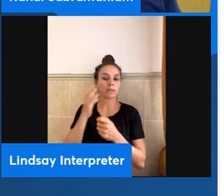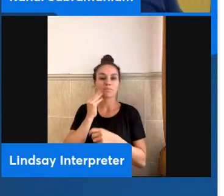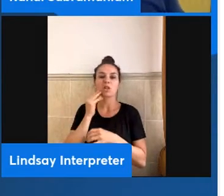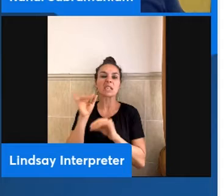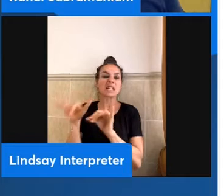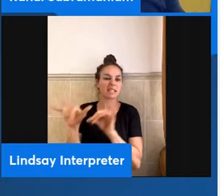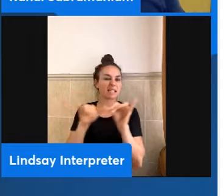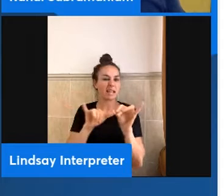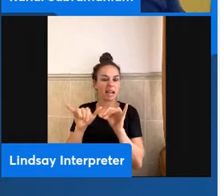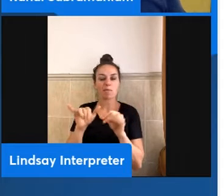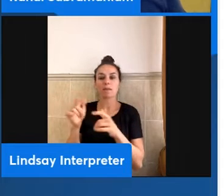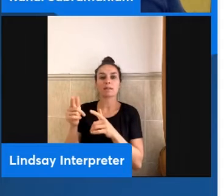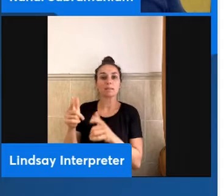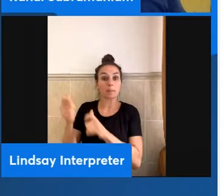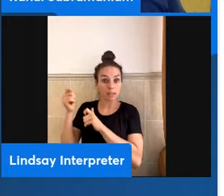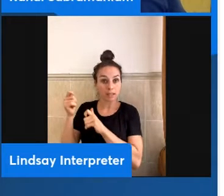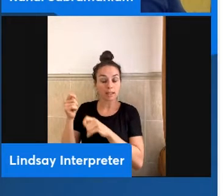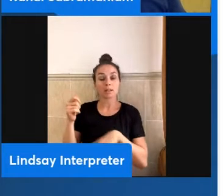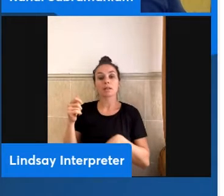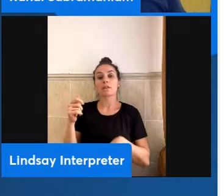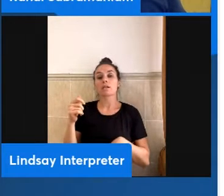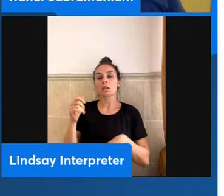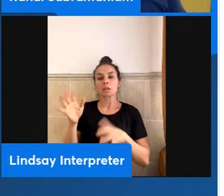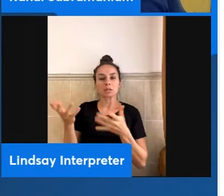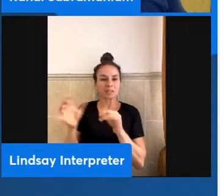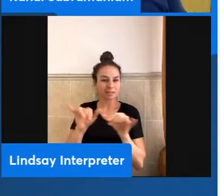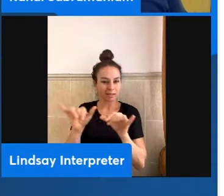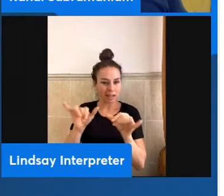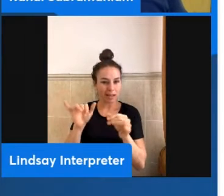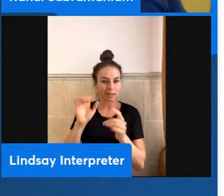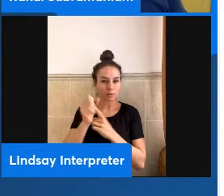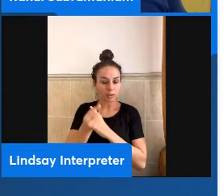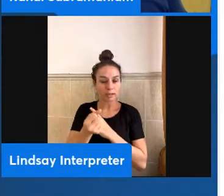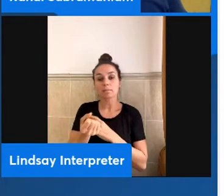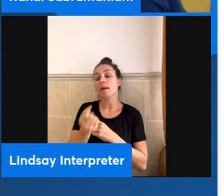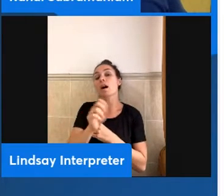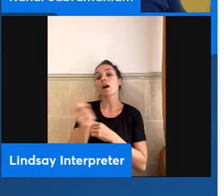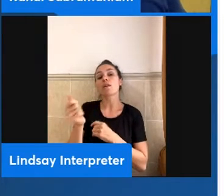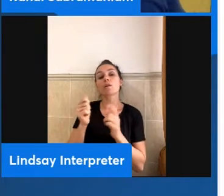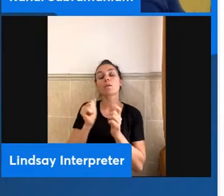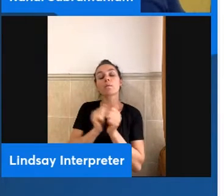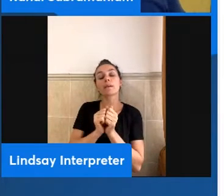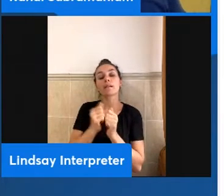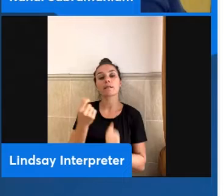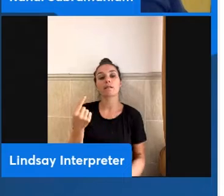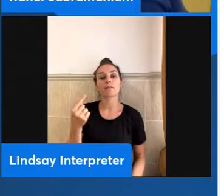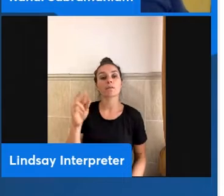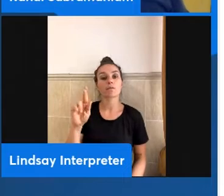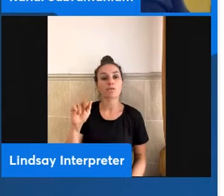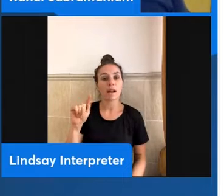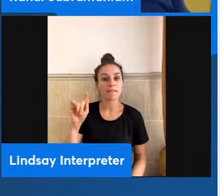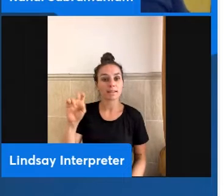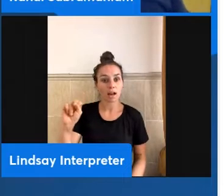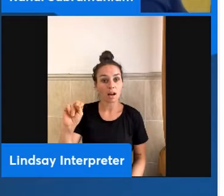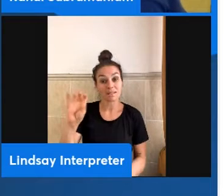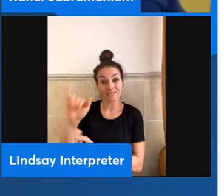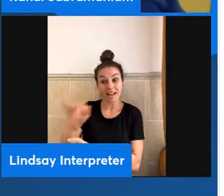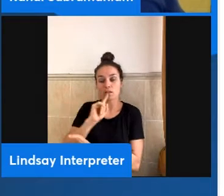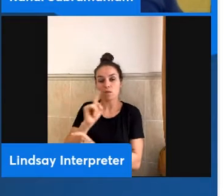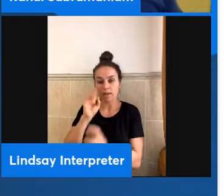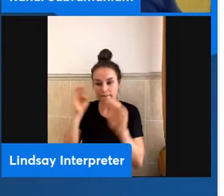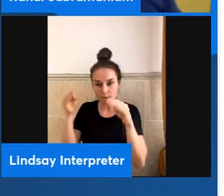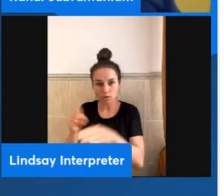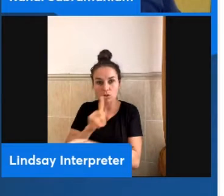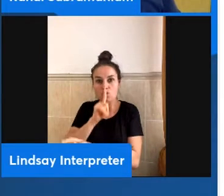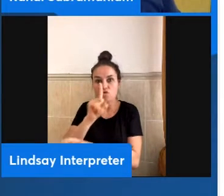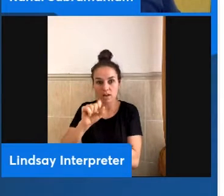magnitude speed ups. And I guess one other thing I want to say about the Graviton is that they focused on real